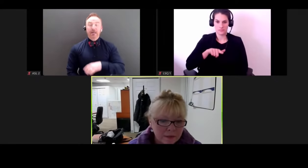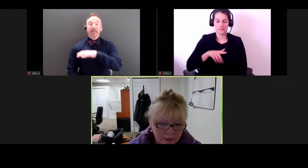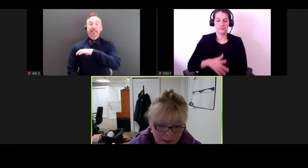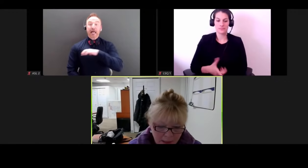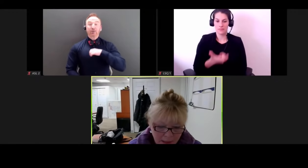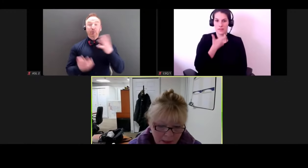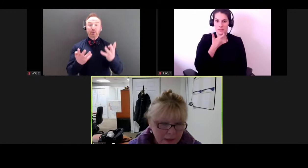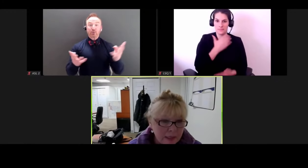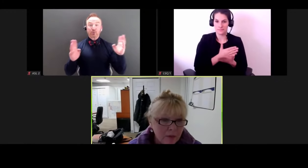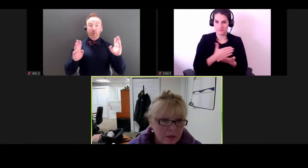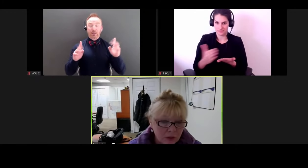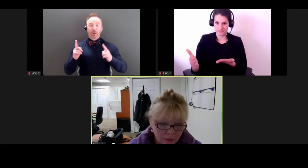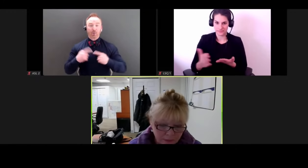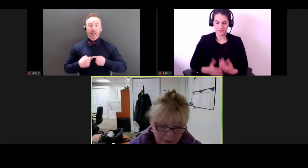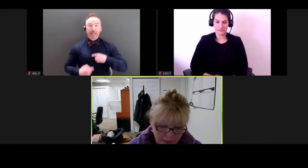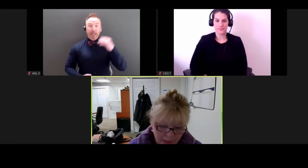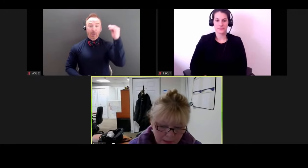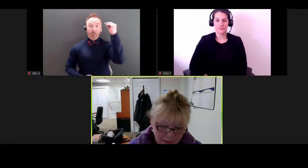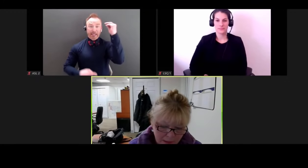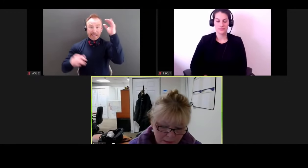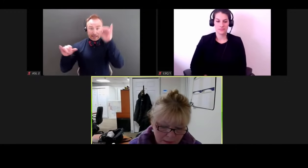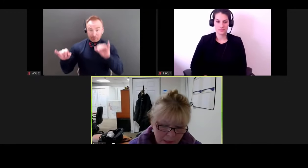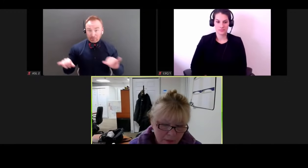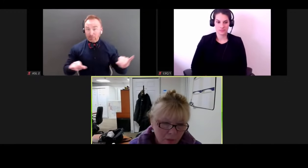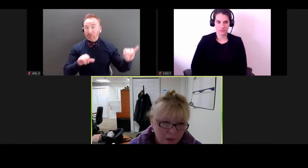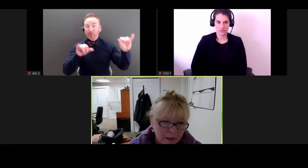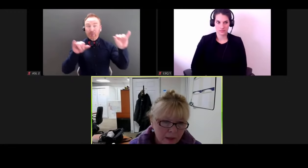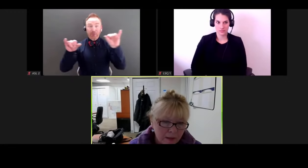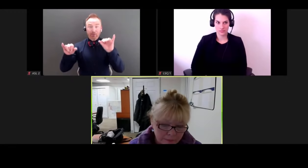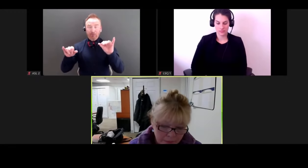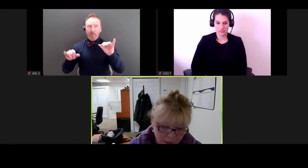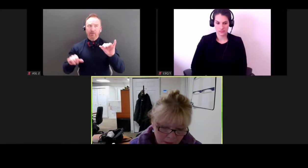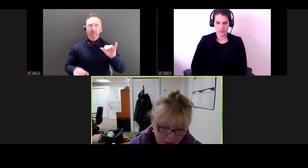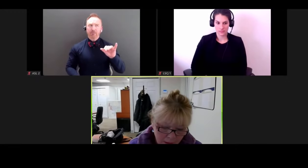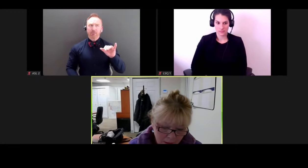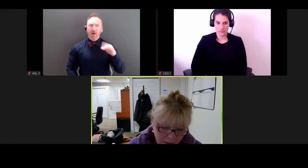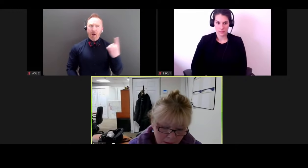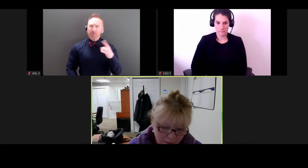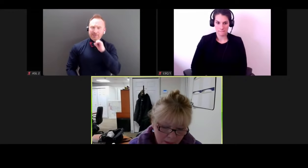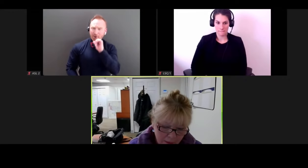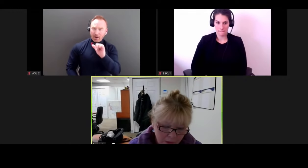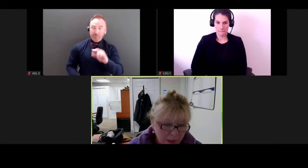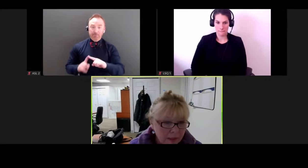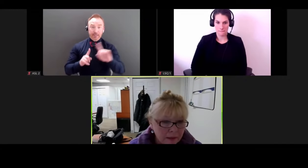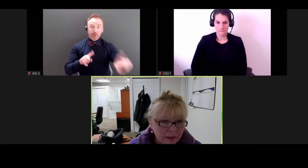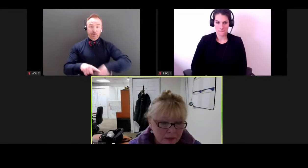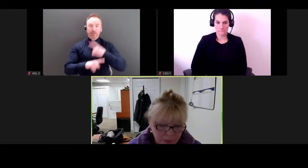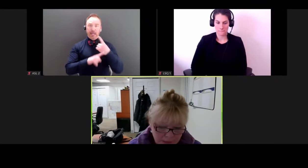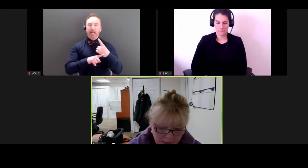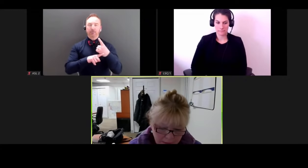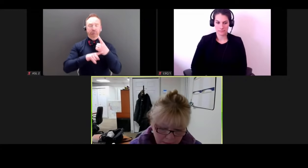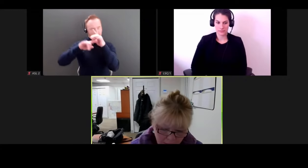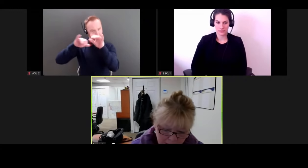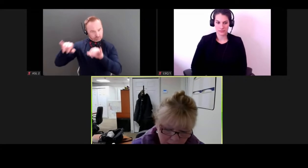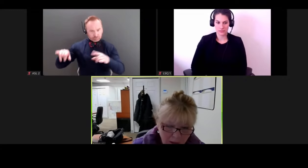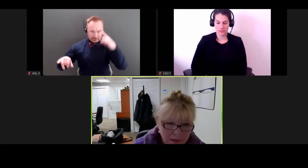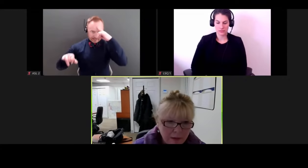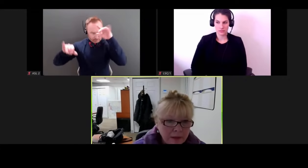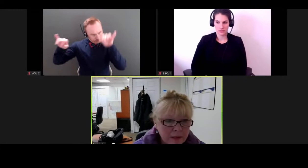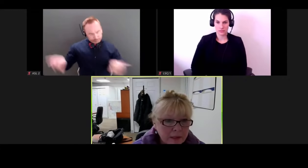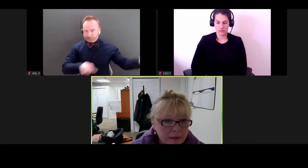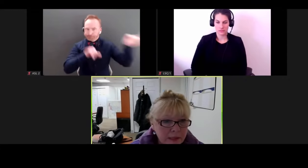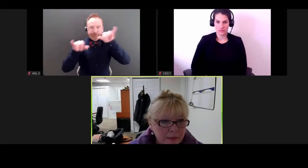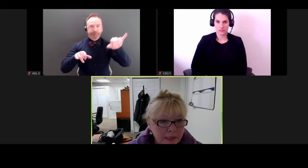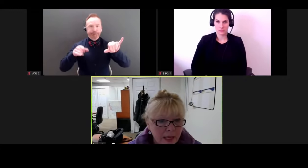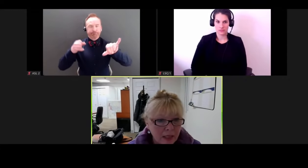voice. Today we do. And together we are united in expressing our